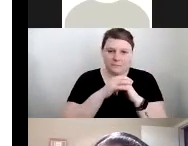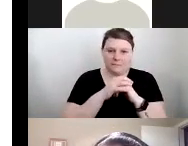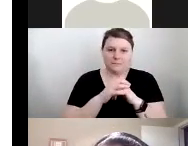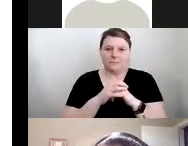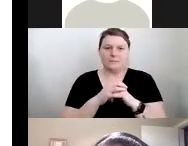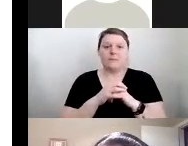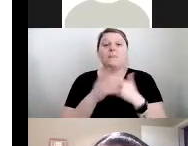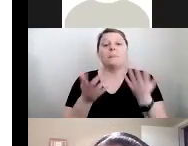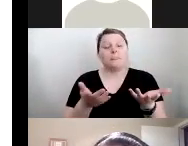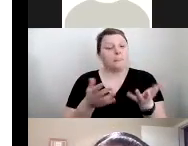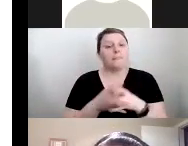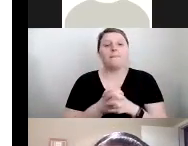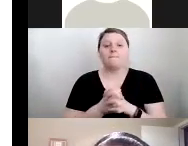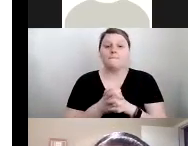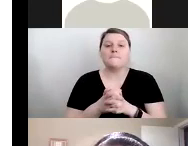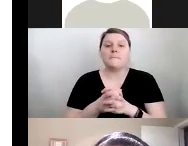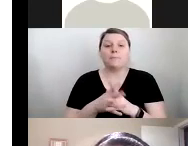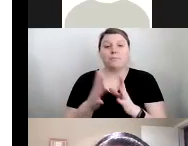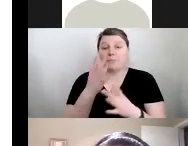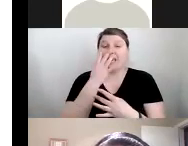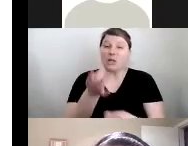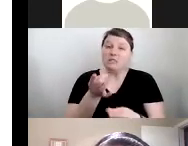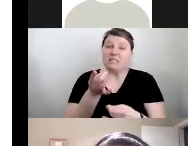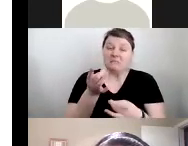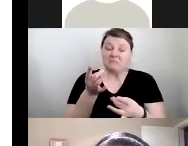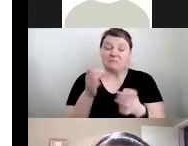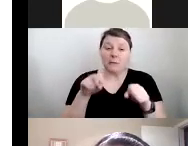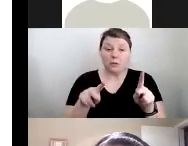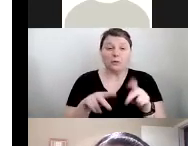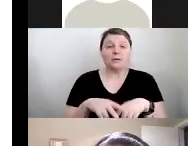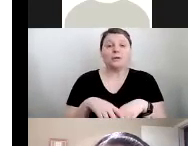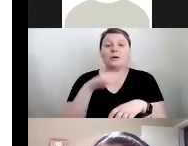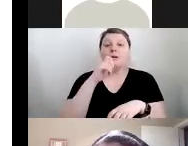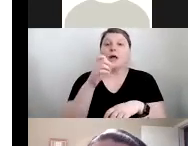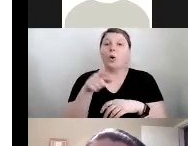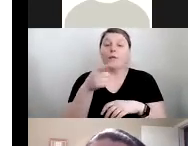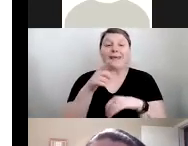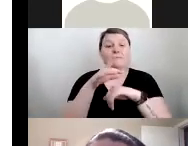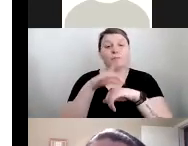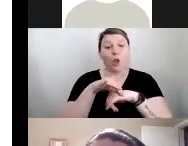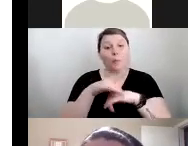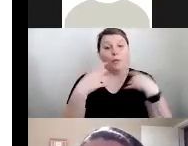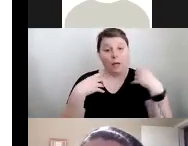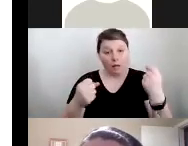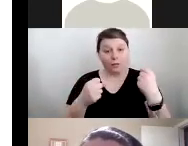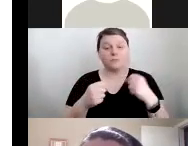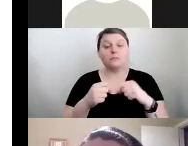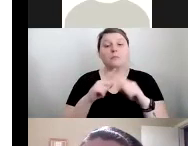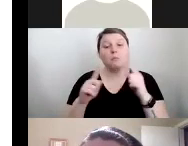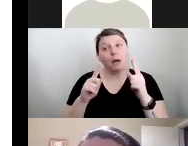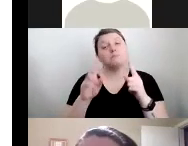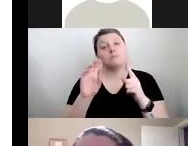But this is a really interesting opportunity. And again, it's not just a global health opportunity, but it's certainly one way that you can